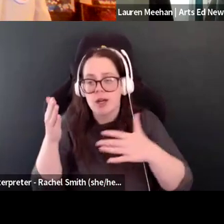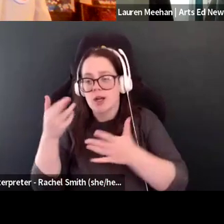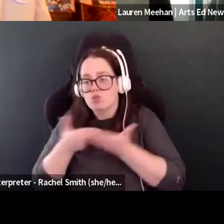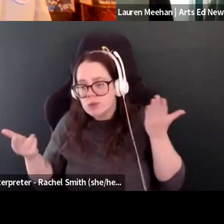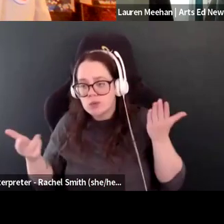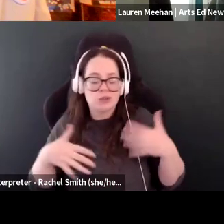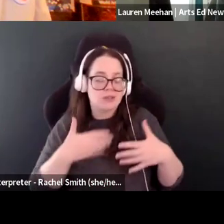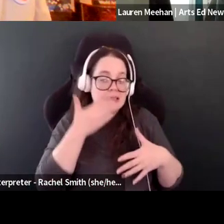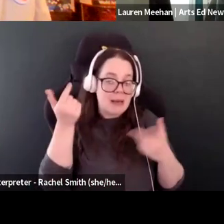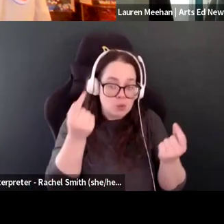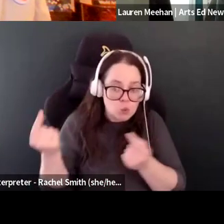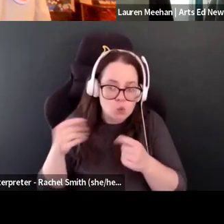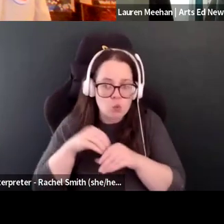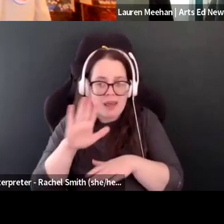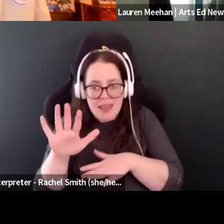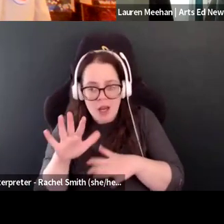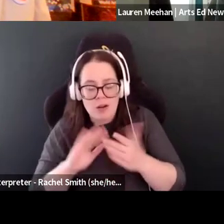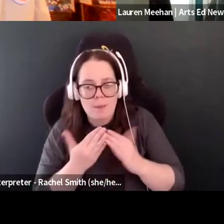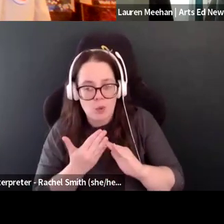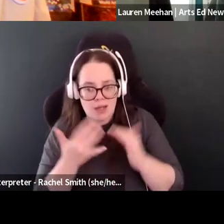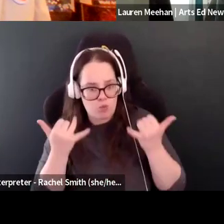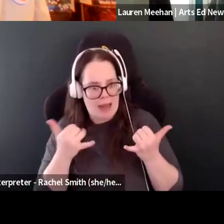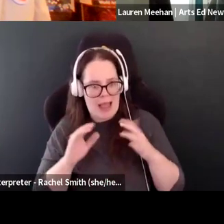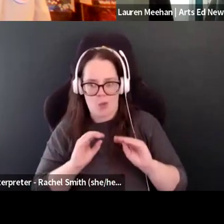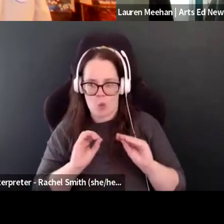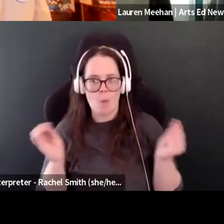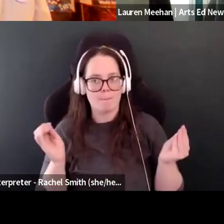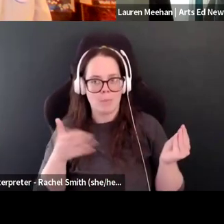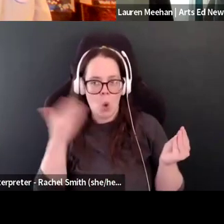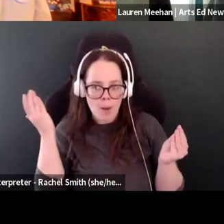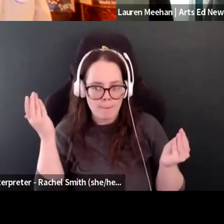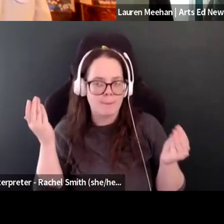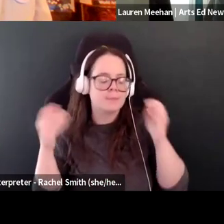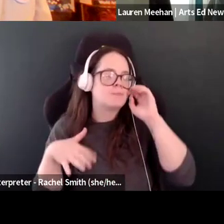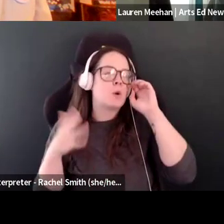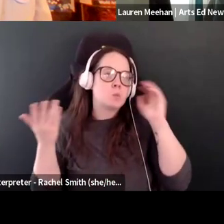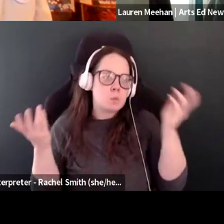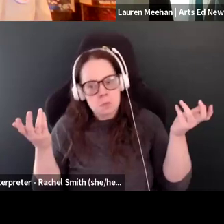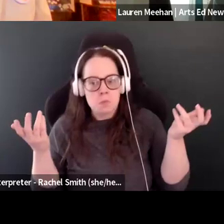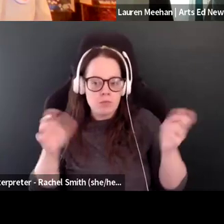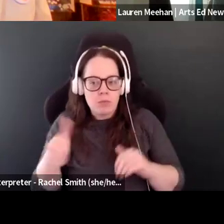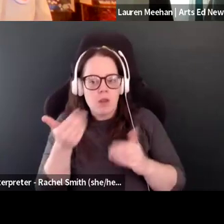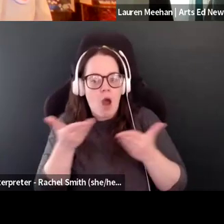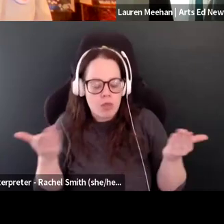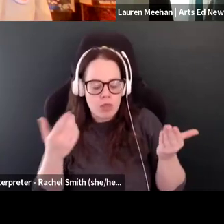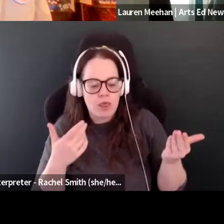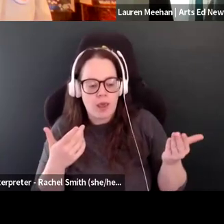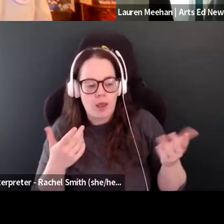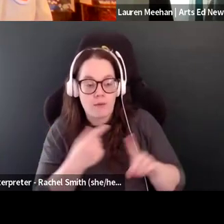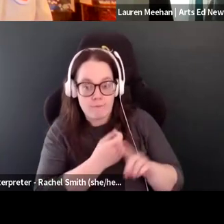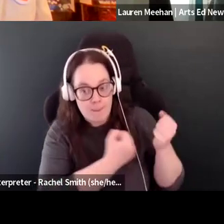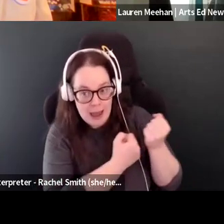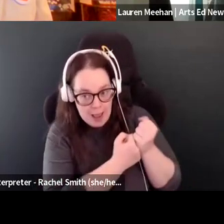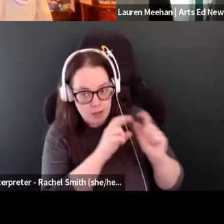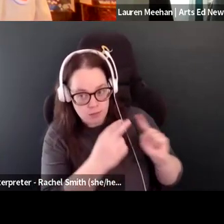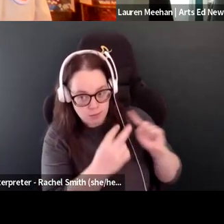of what's happening in their community. And there isn't anything like that that's happening. The other thing from an advocacy